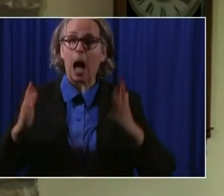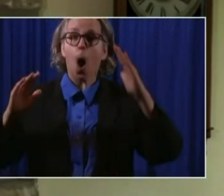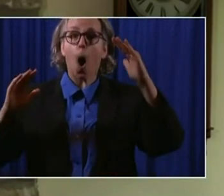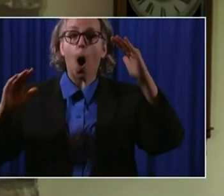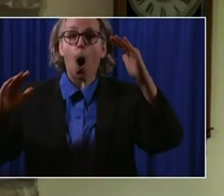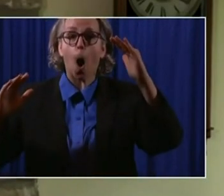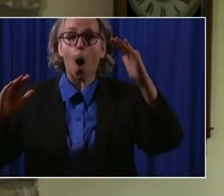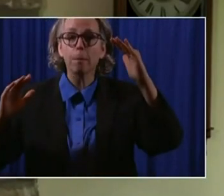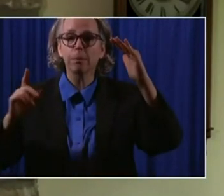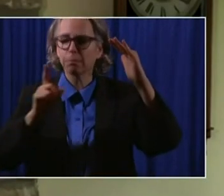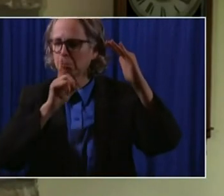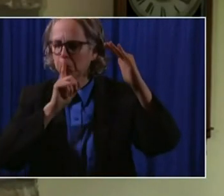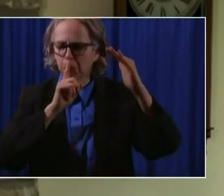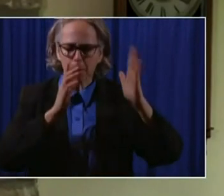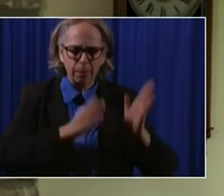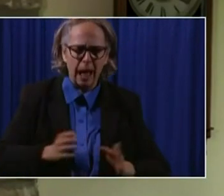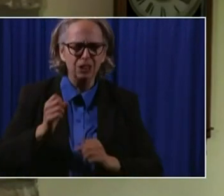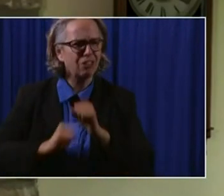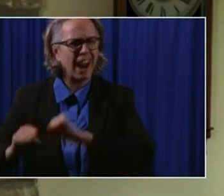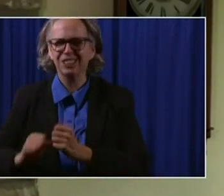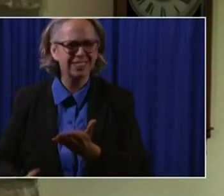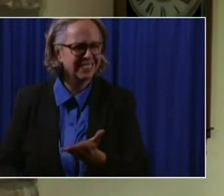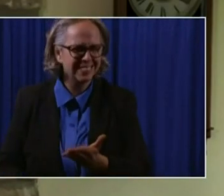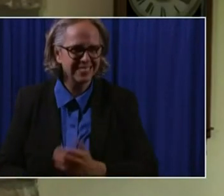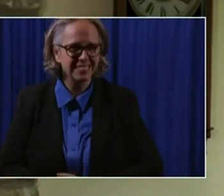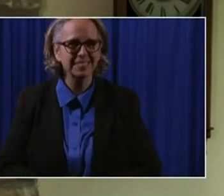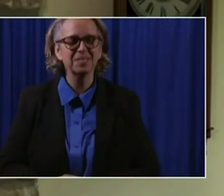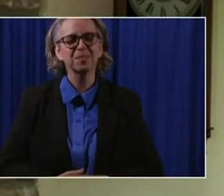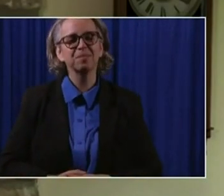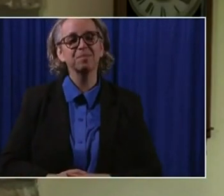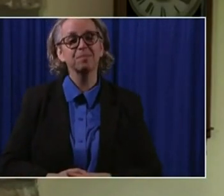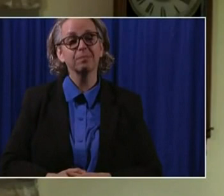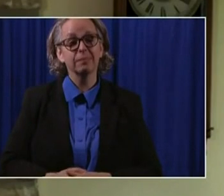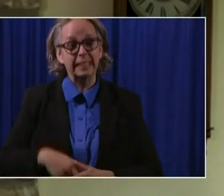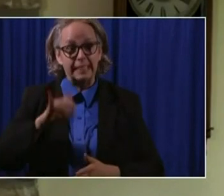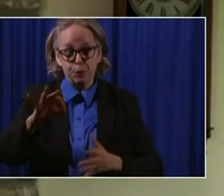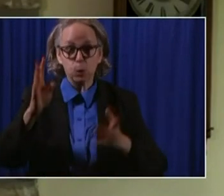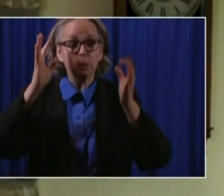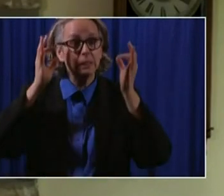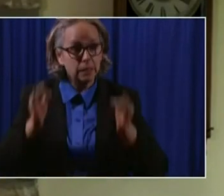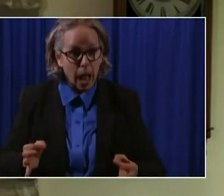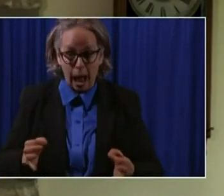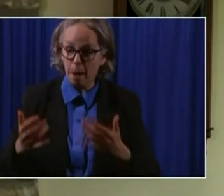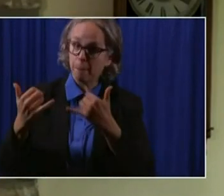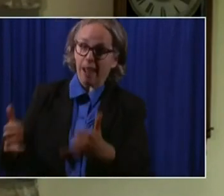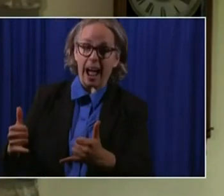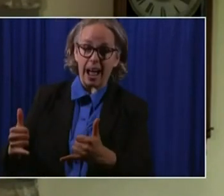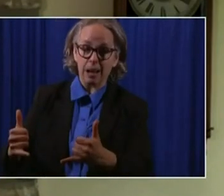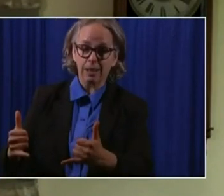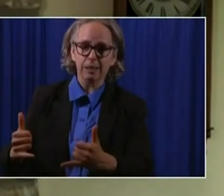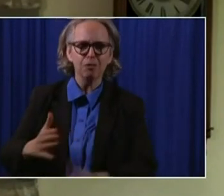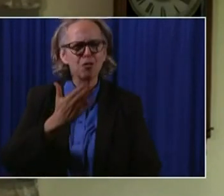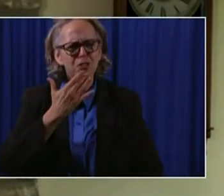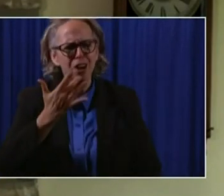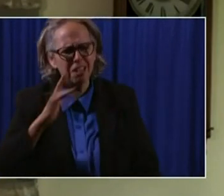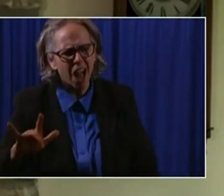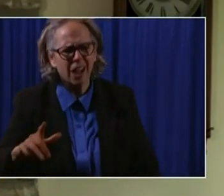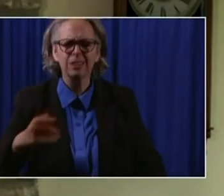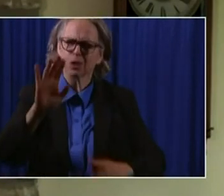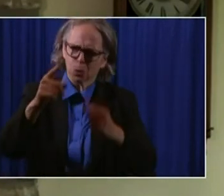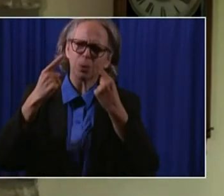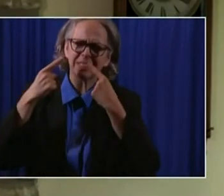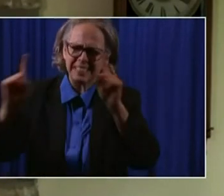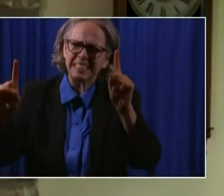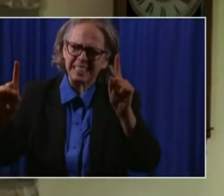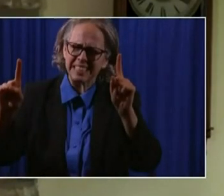those who are making the decision to play, we wish you every success in the world. We wish your kids every success in